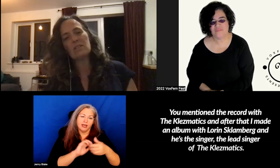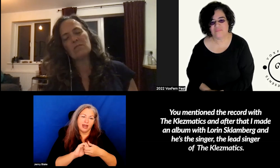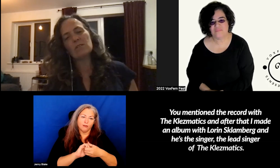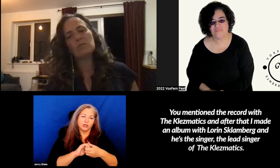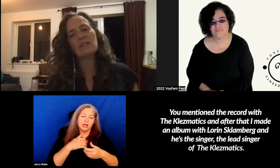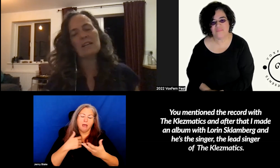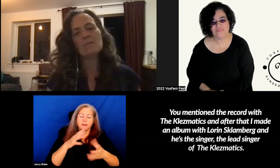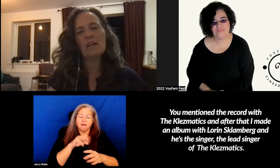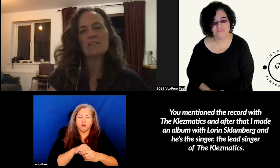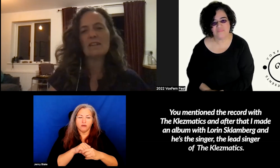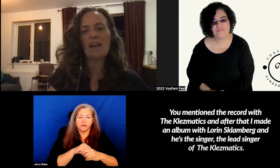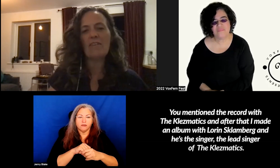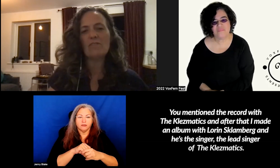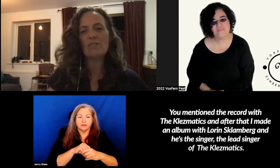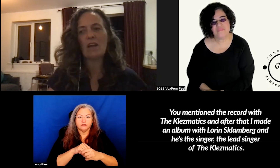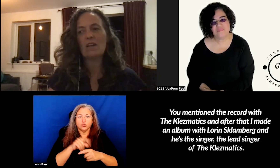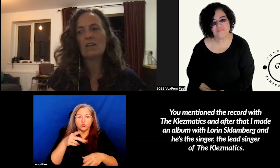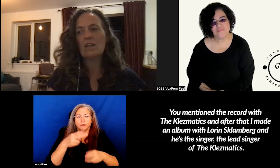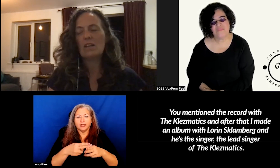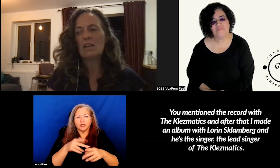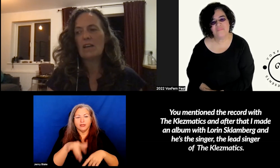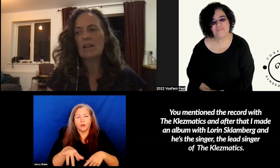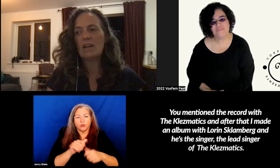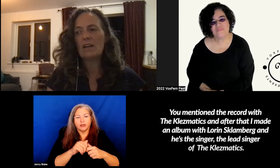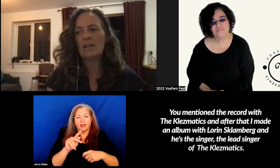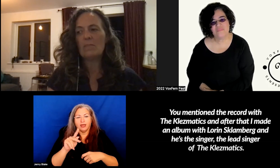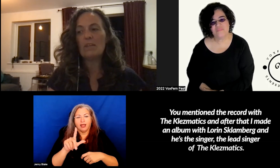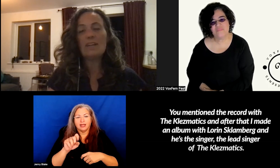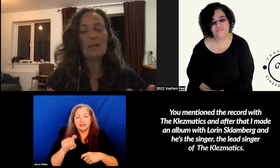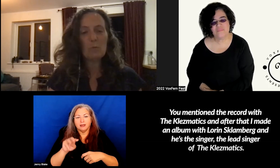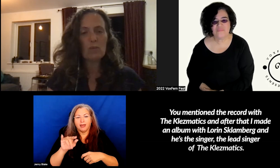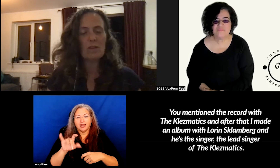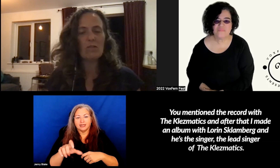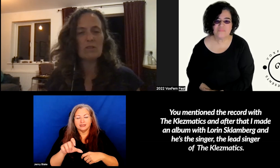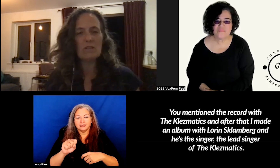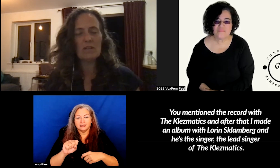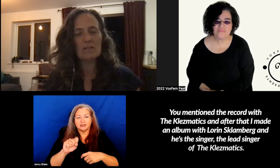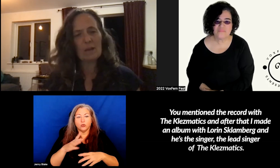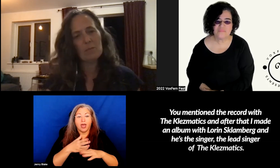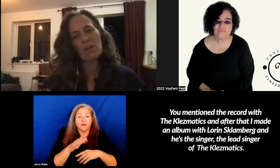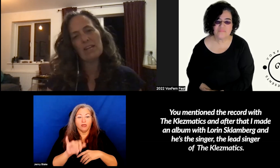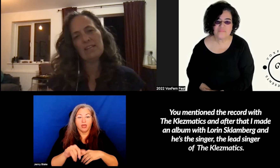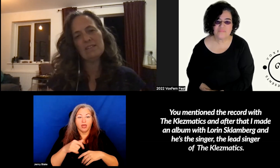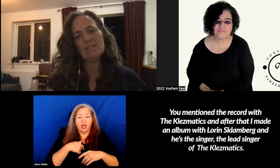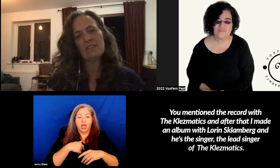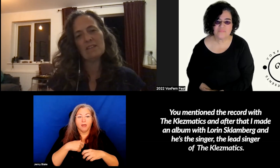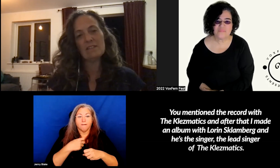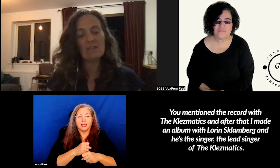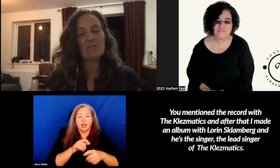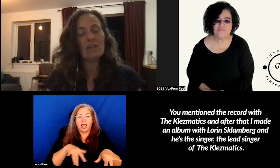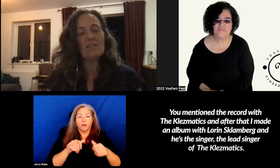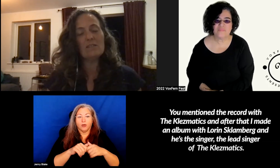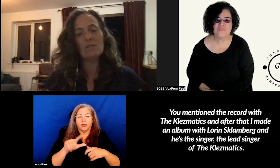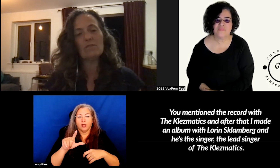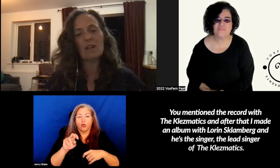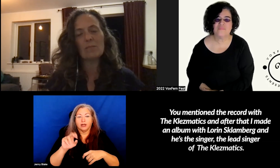mentioned the record with the Klezmatics, and after that, I made an album with Lauren Sklamberg, and he's the singer,